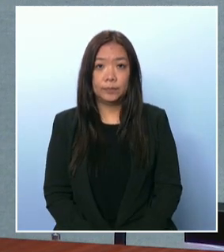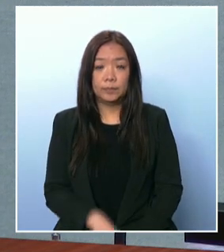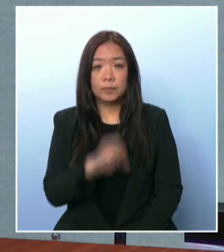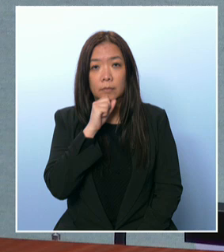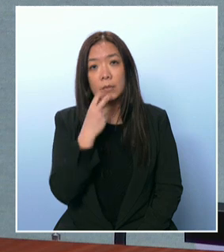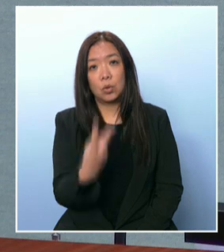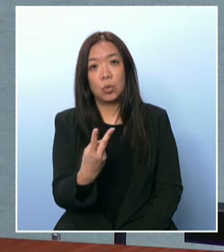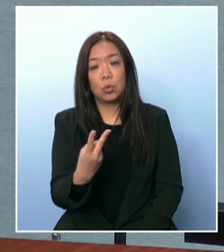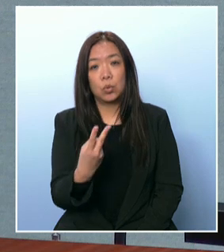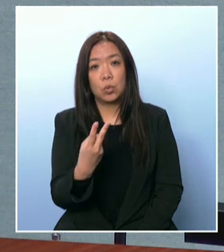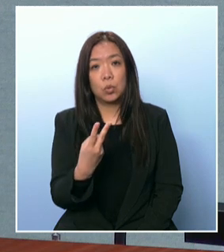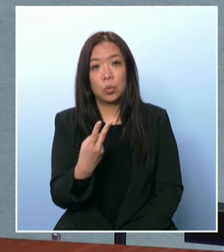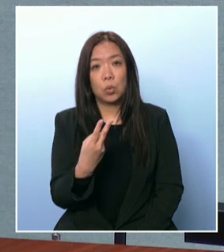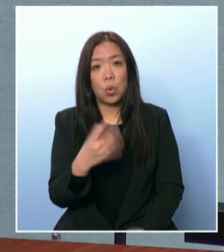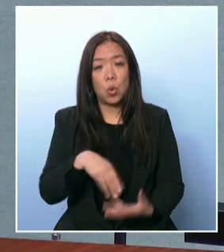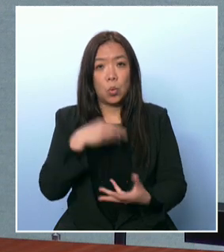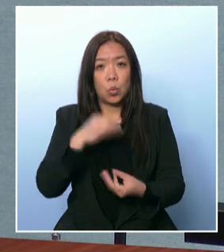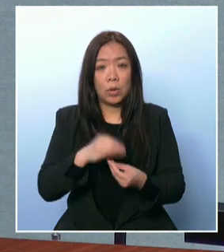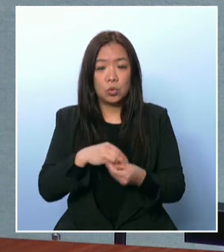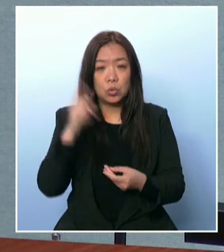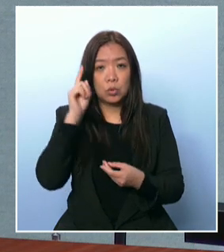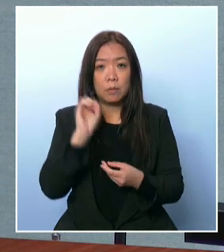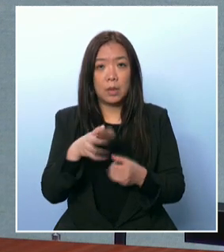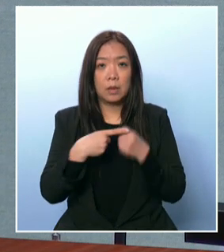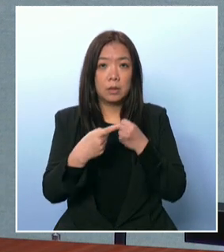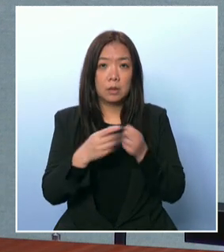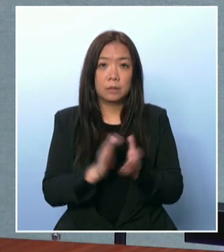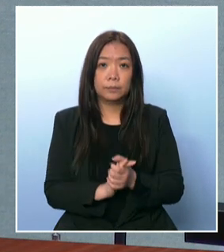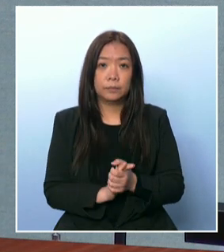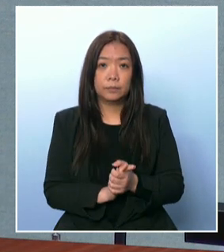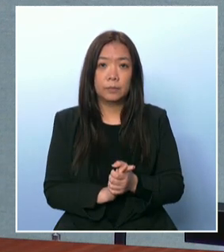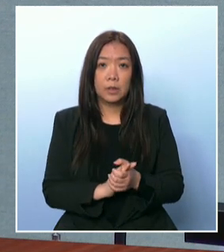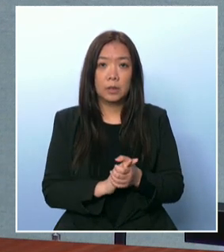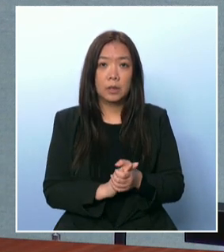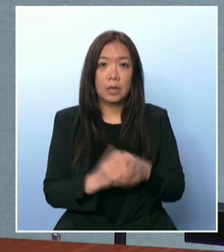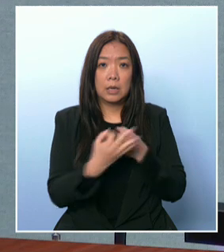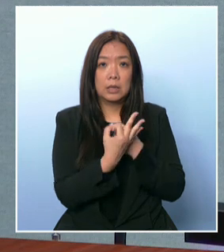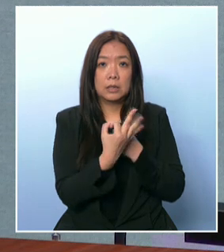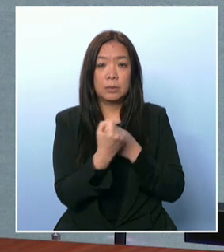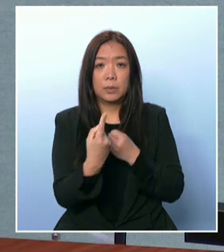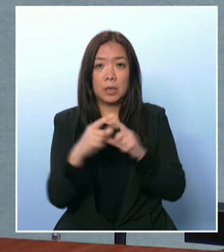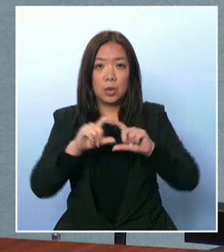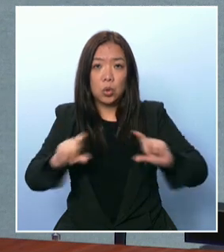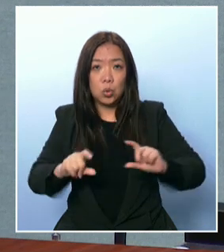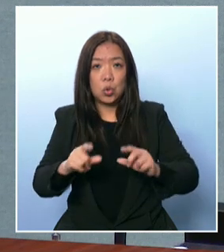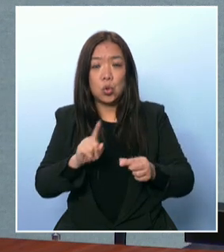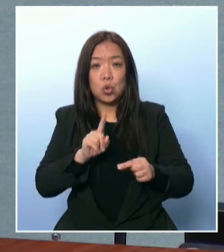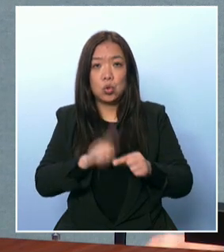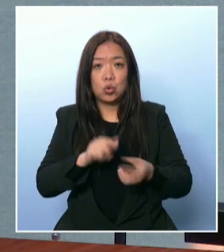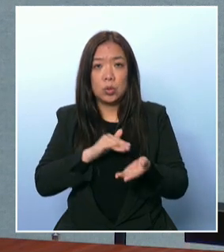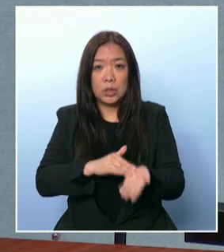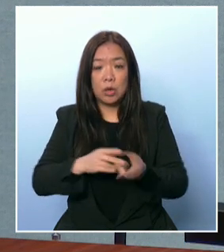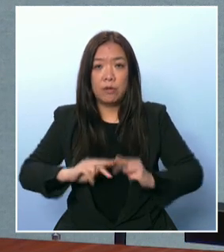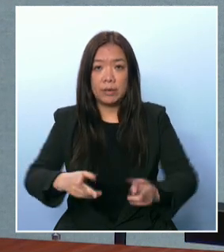So I have two questions about the topic. In paragraph 31, Chinese Medicine